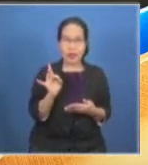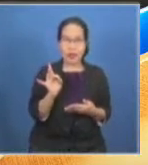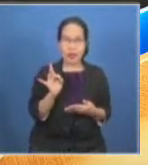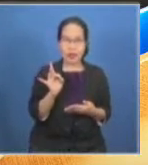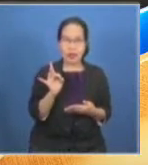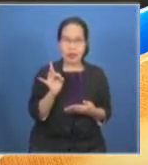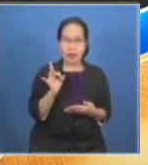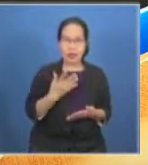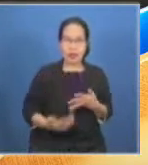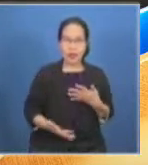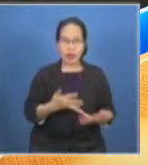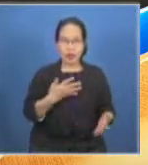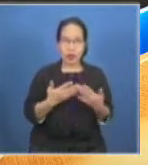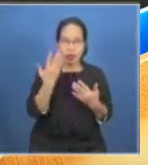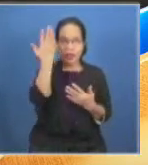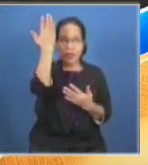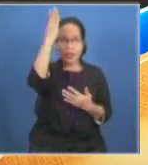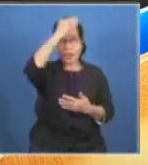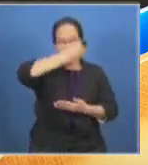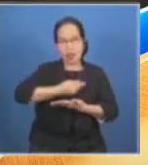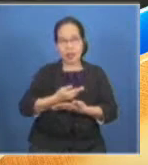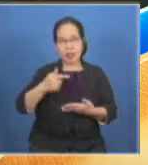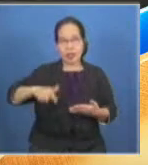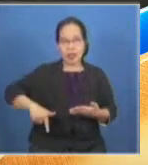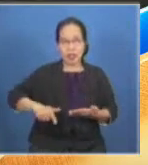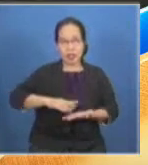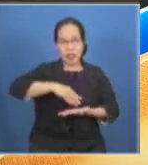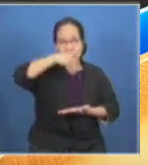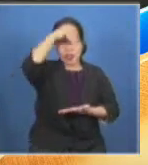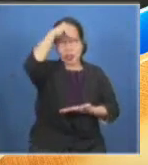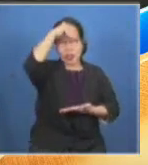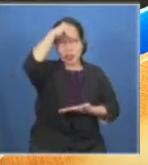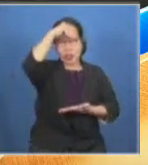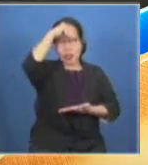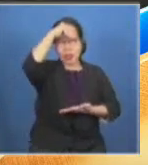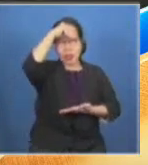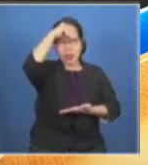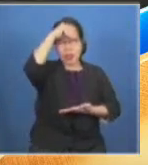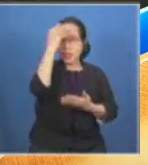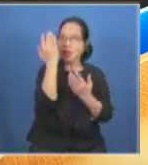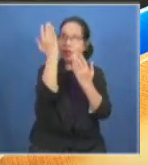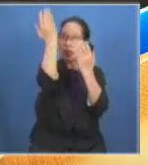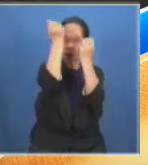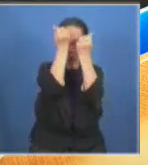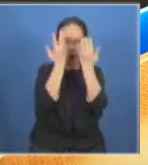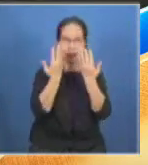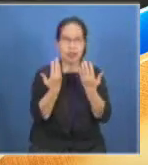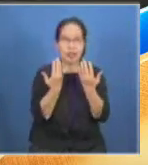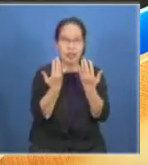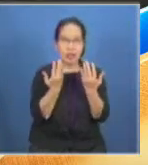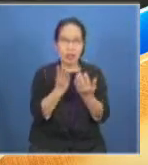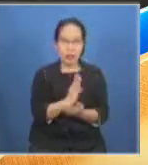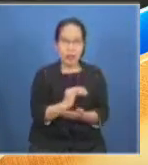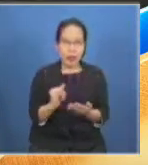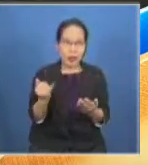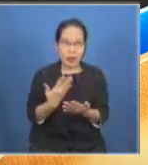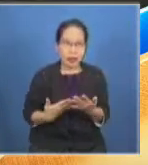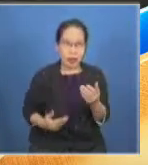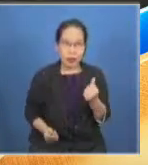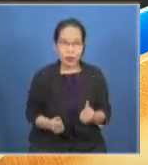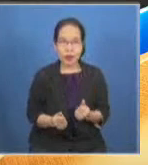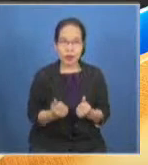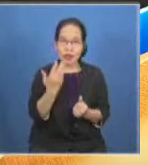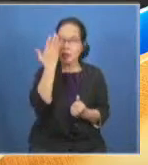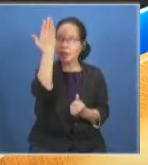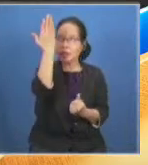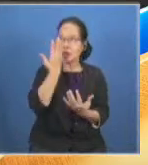Verse 8, though he were a son, yet learned he obedience by the things which he